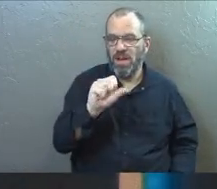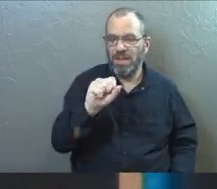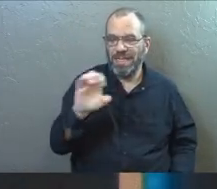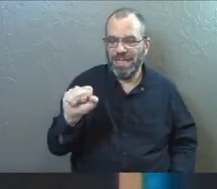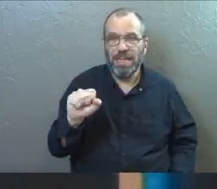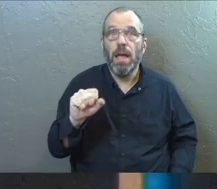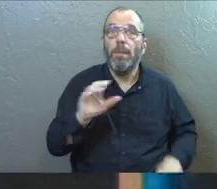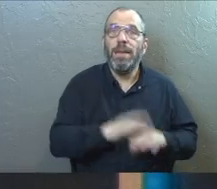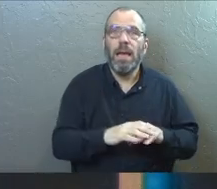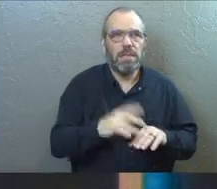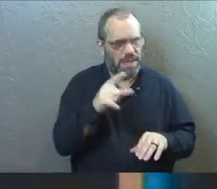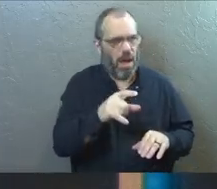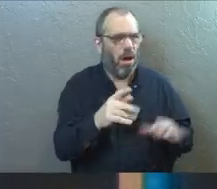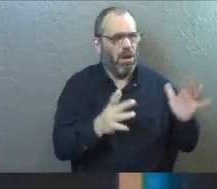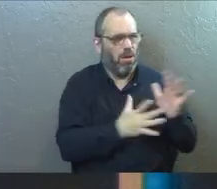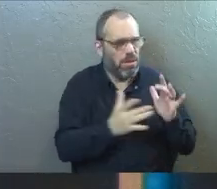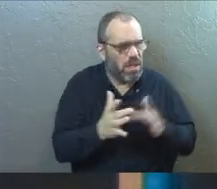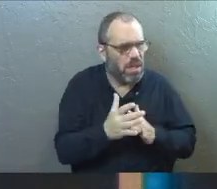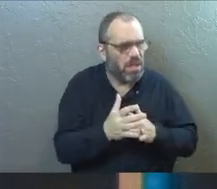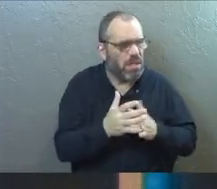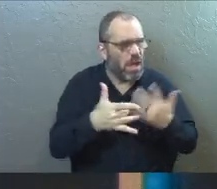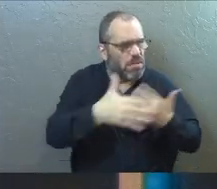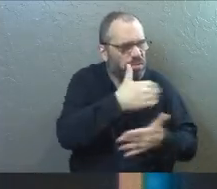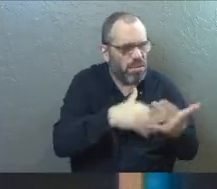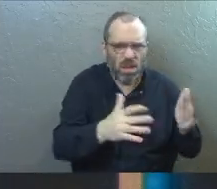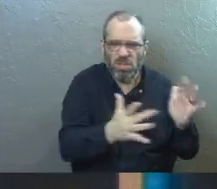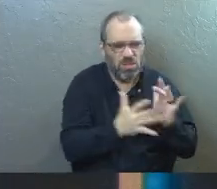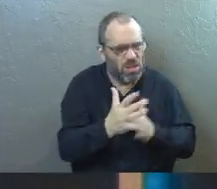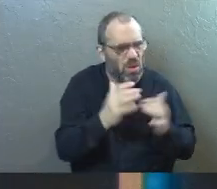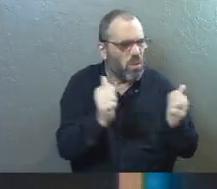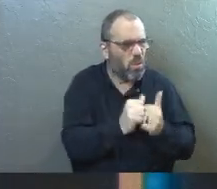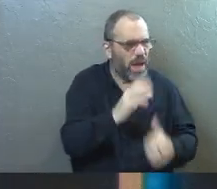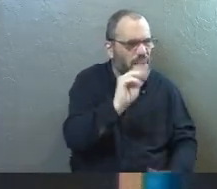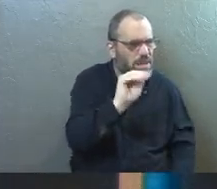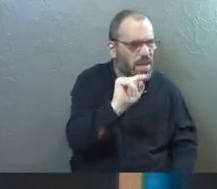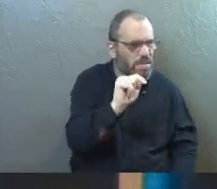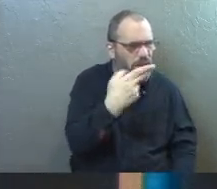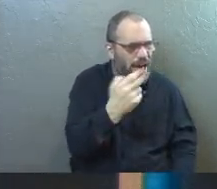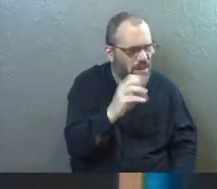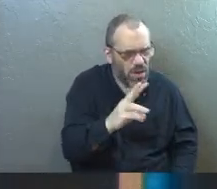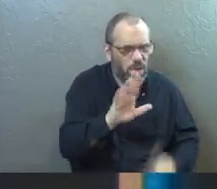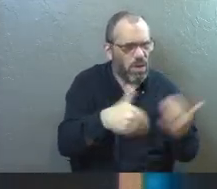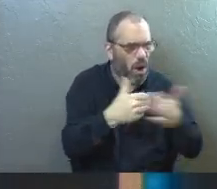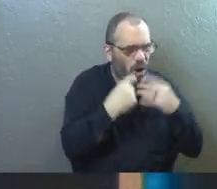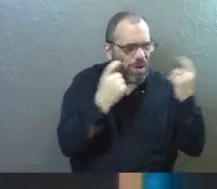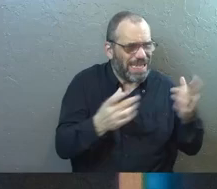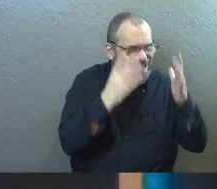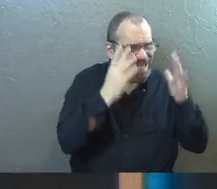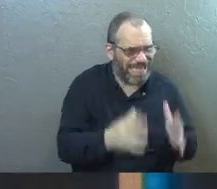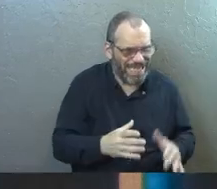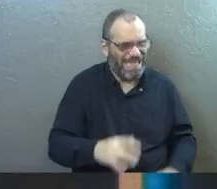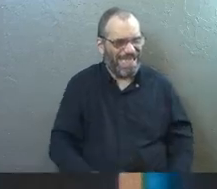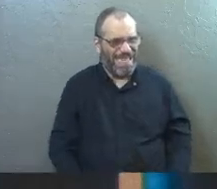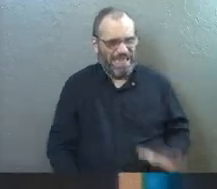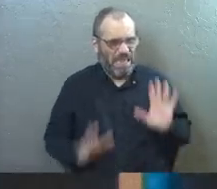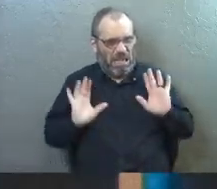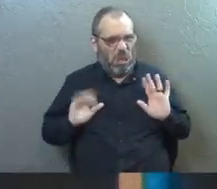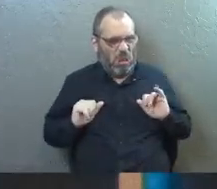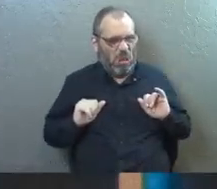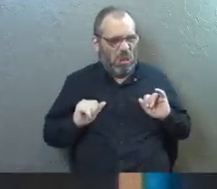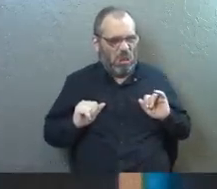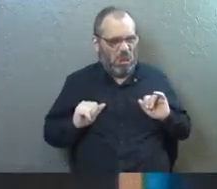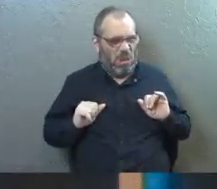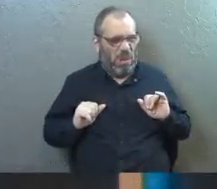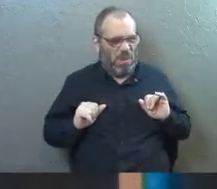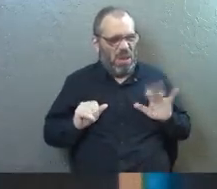Jesus hanging out with people who seem suspect in their eyes. They're like, Jesus is hanging out with Matthew and a bunch of other tax collectors and sinners, like, ew, you know what I mean?